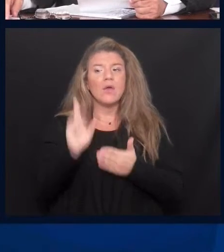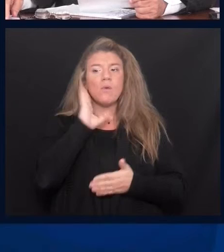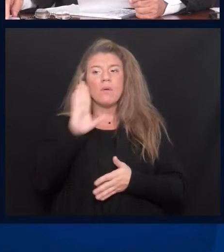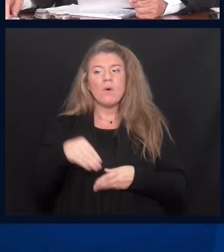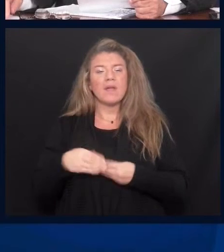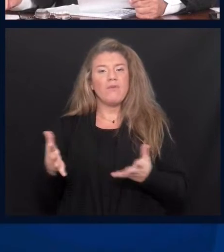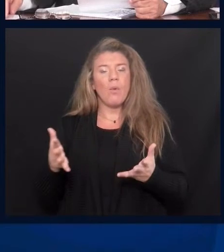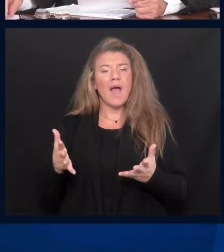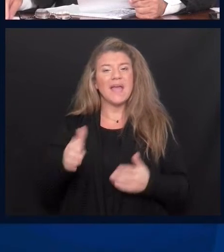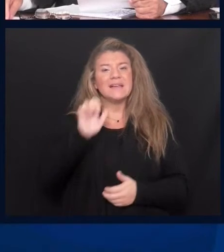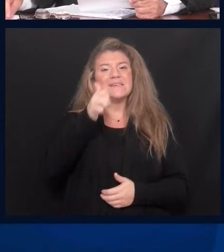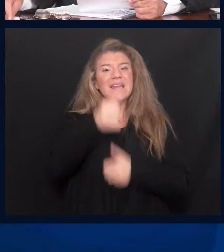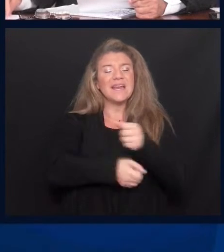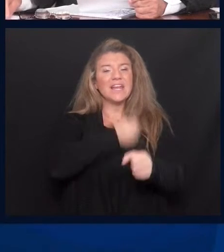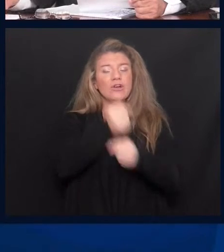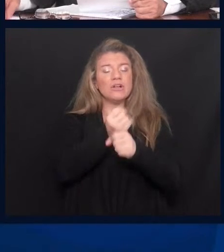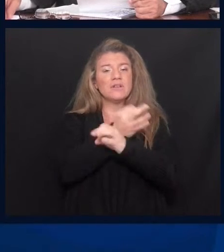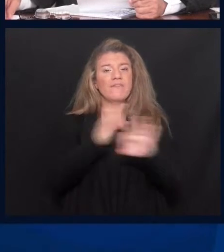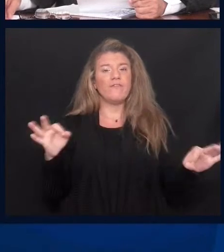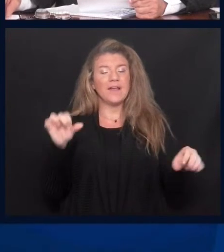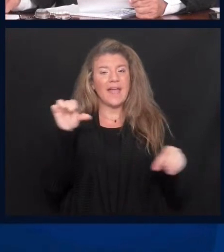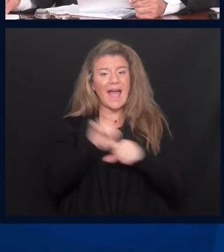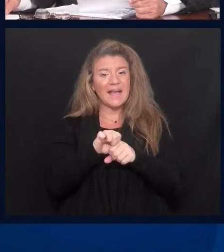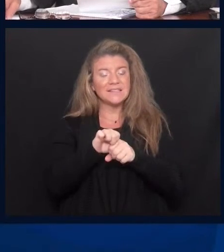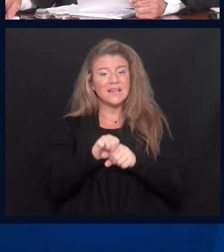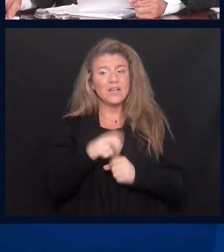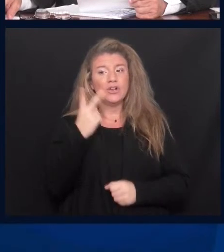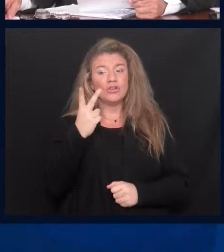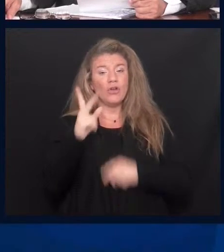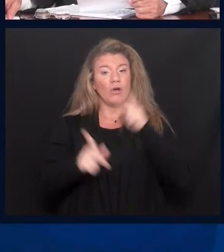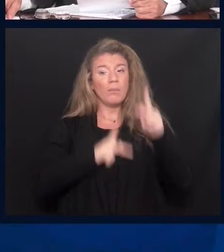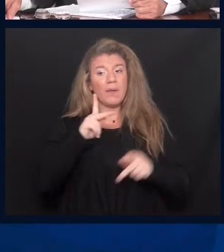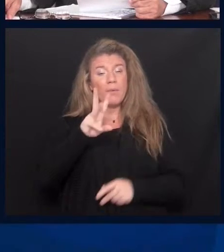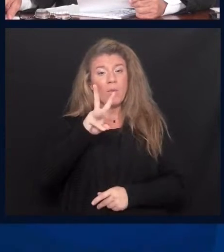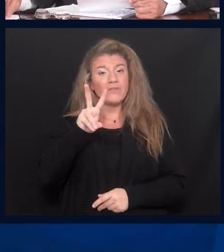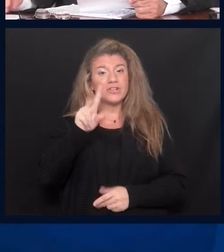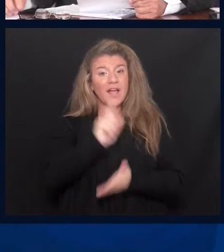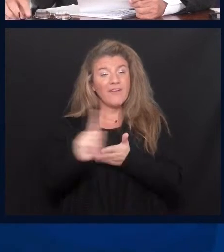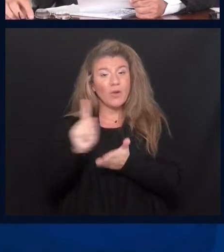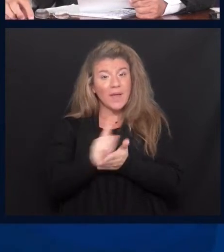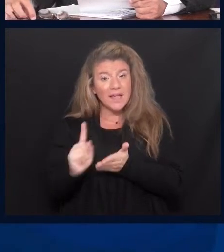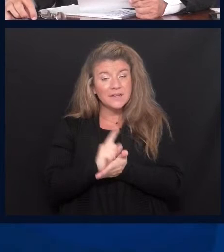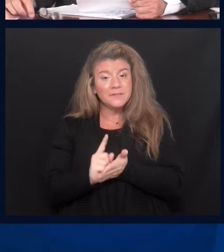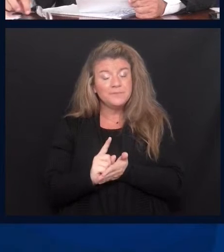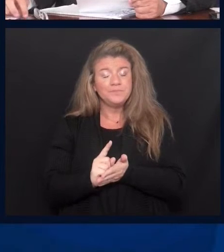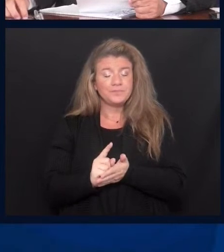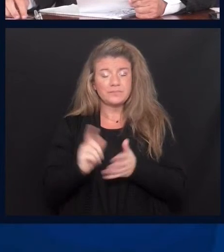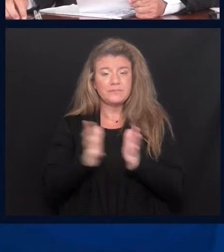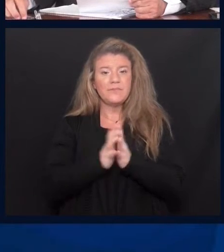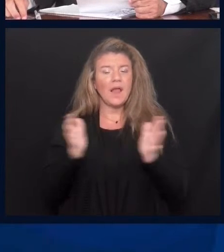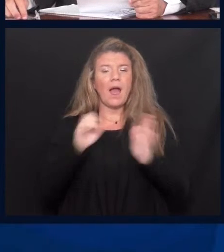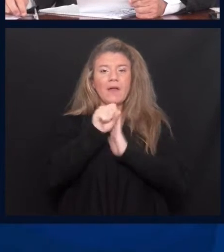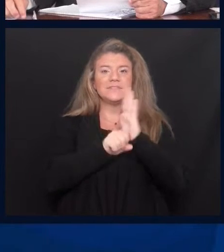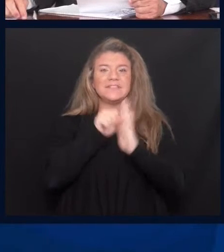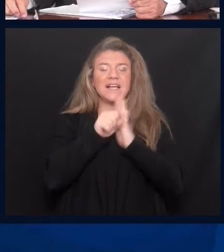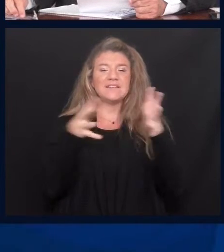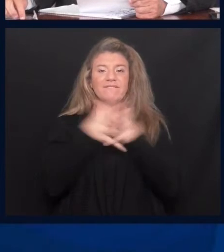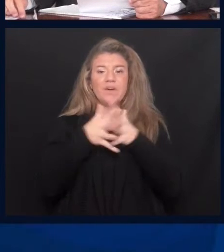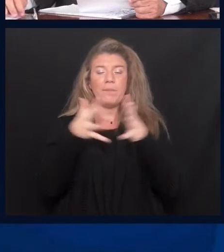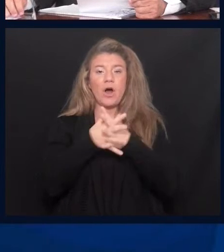away 10 years of free gas to 2 people in West Virginia every week, and whole bunch of season football